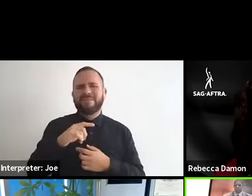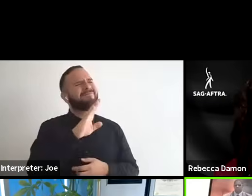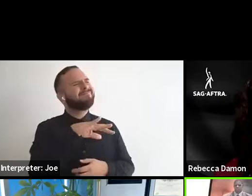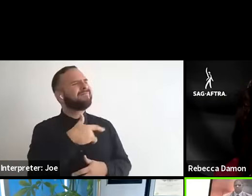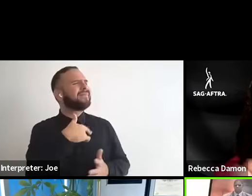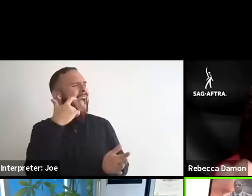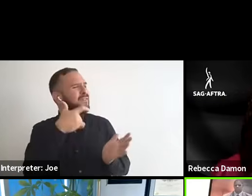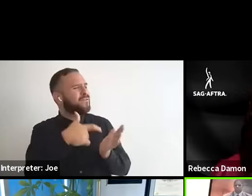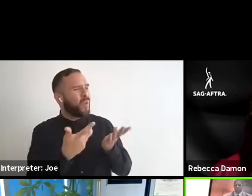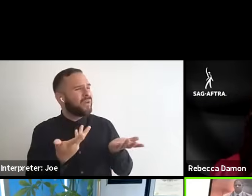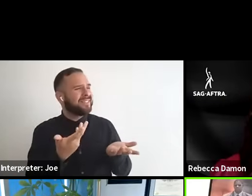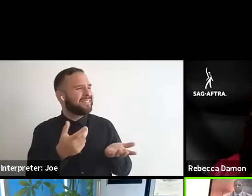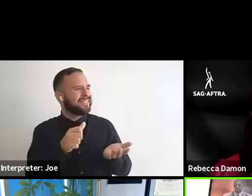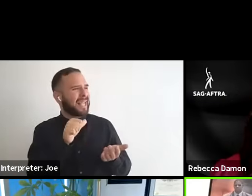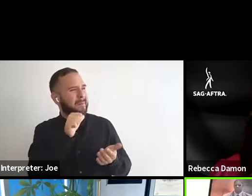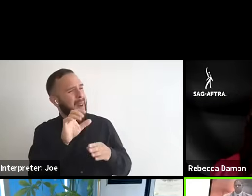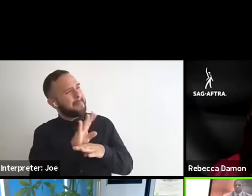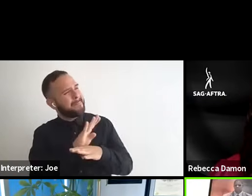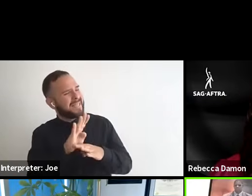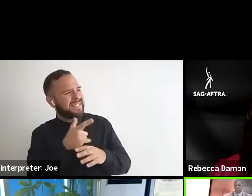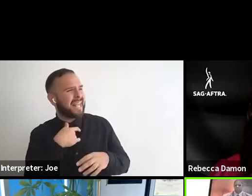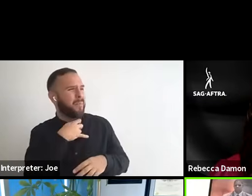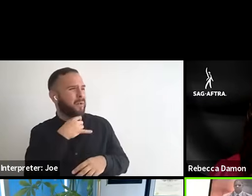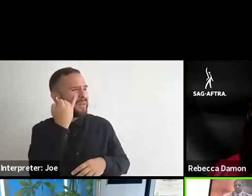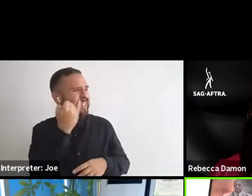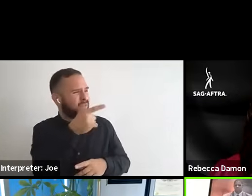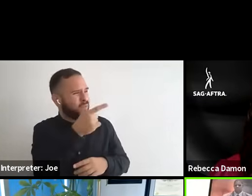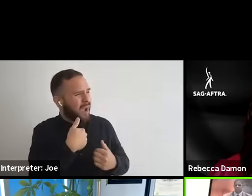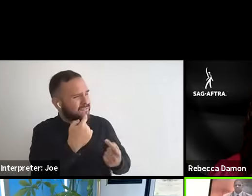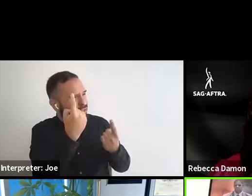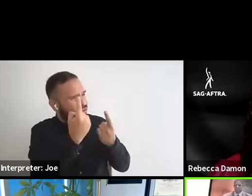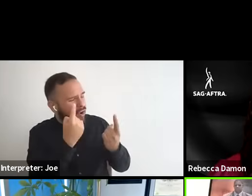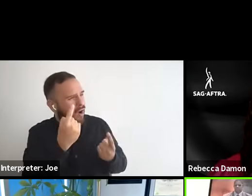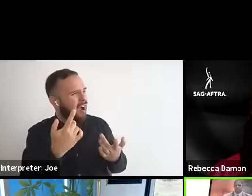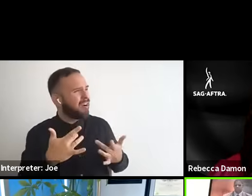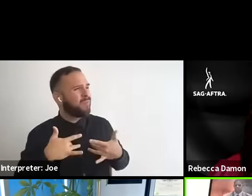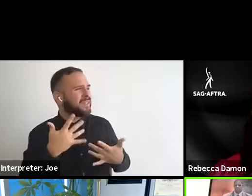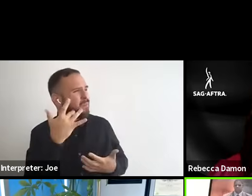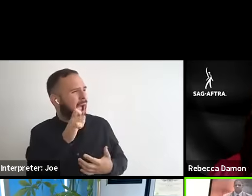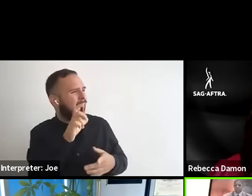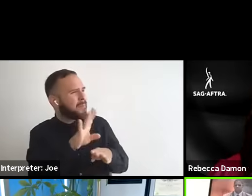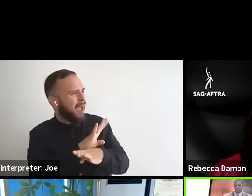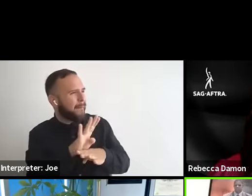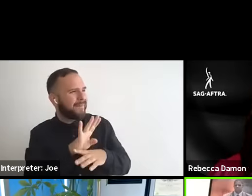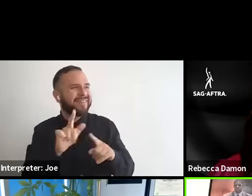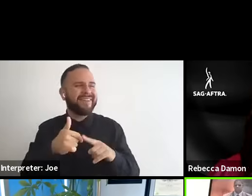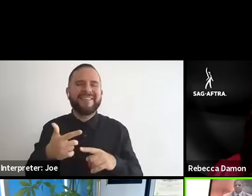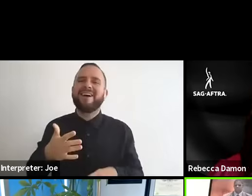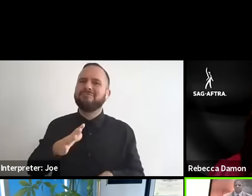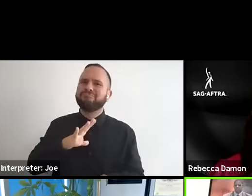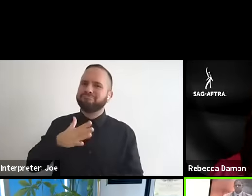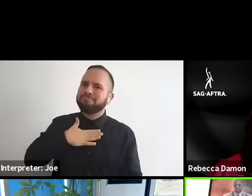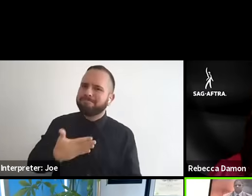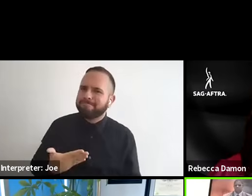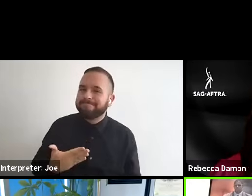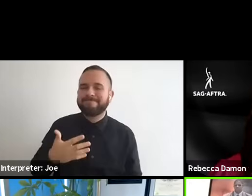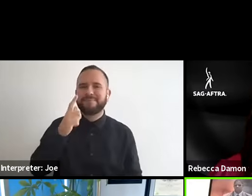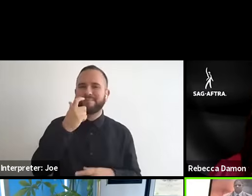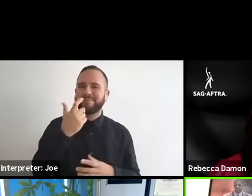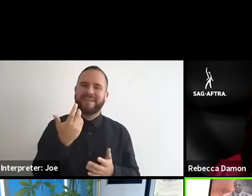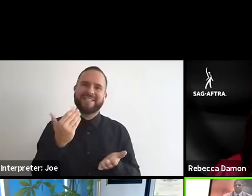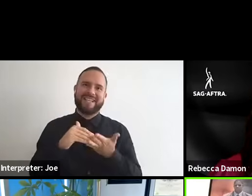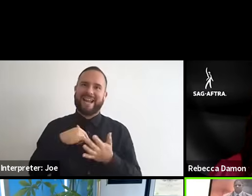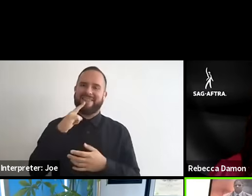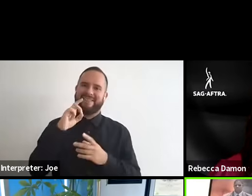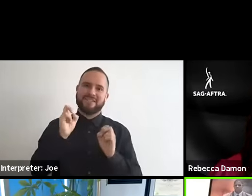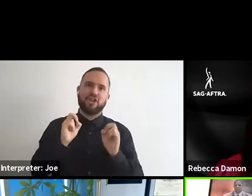busy for me, I would love to hear if there's any thoughts you have, because there's times when we have all these thoughts and it's a great opportunity for us to get it out of our